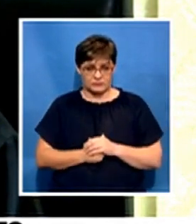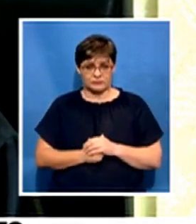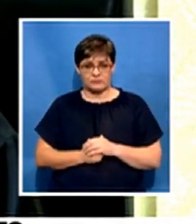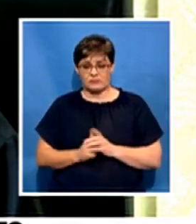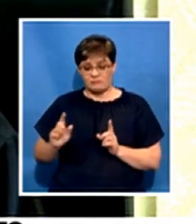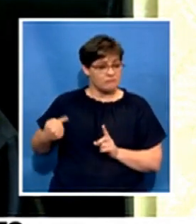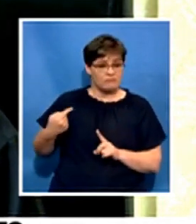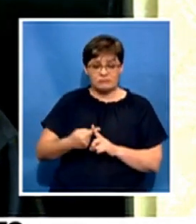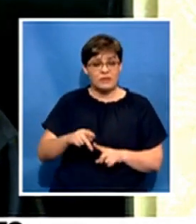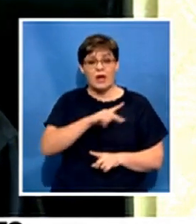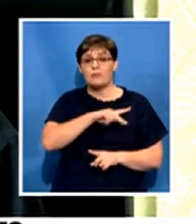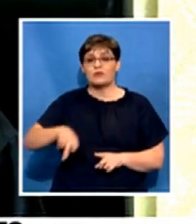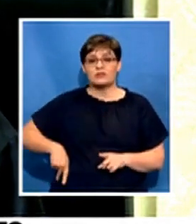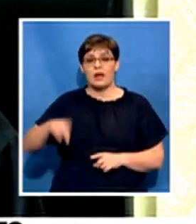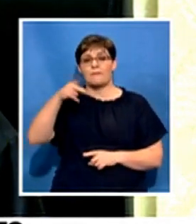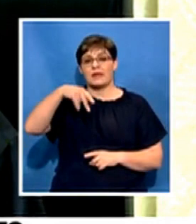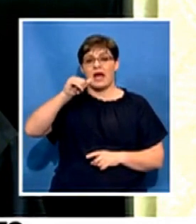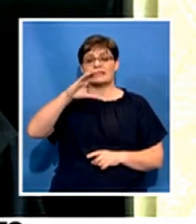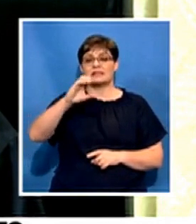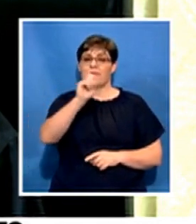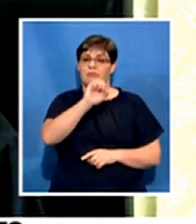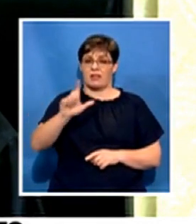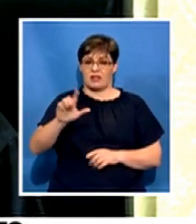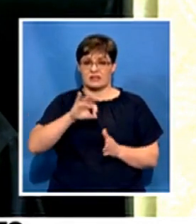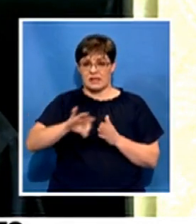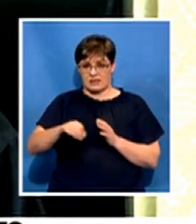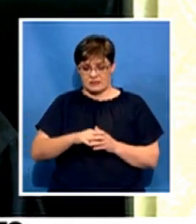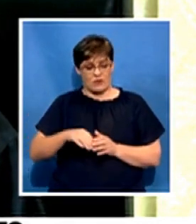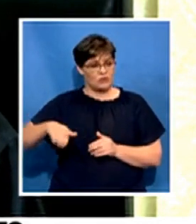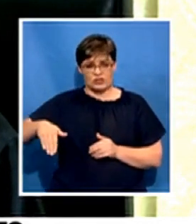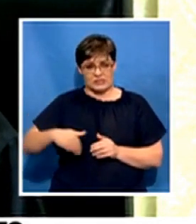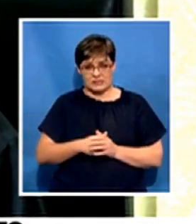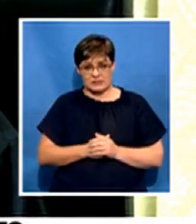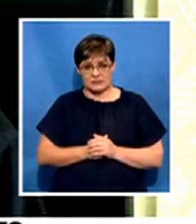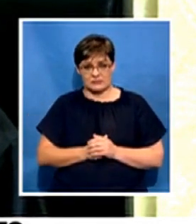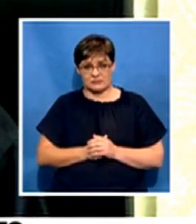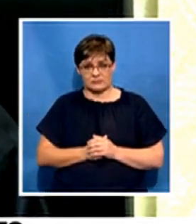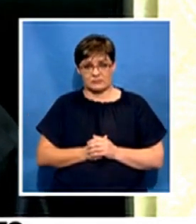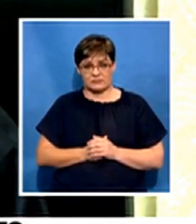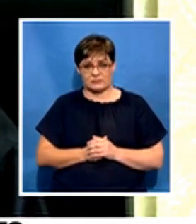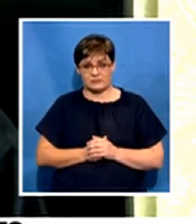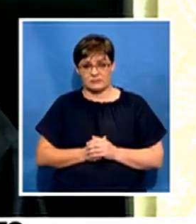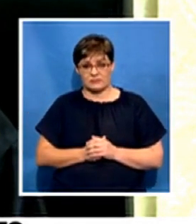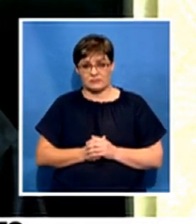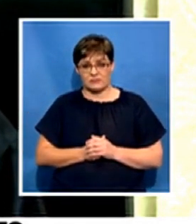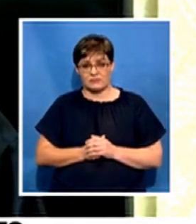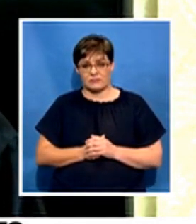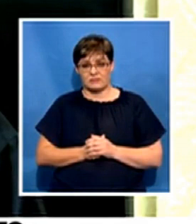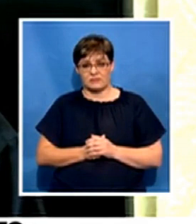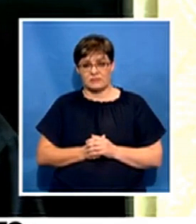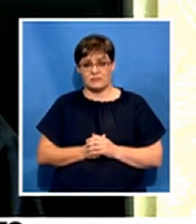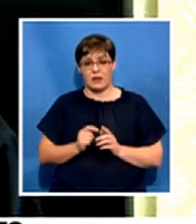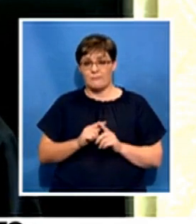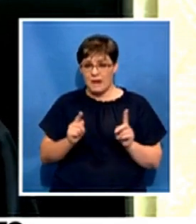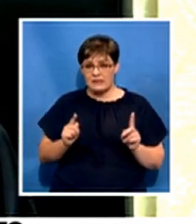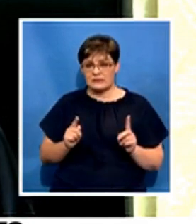bill, has not signed the PIC Amendment Bill, yet it is critical. It